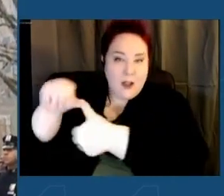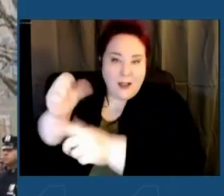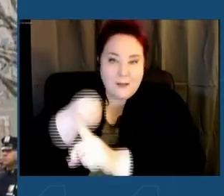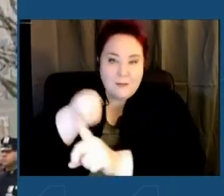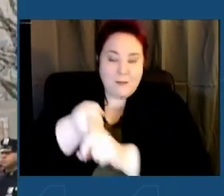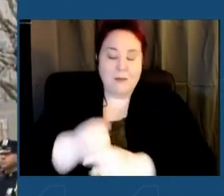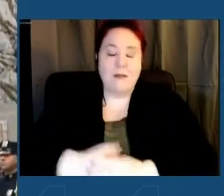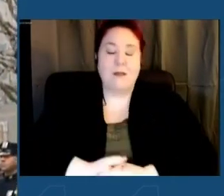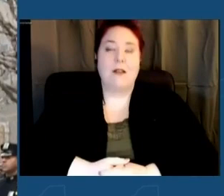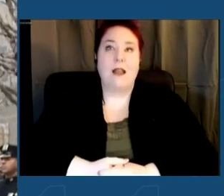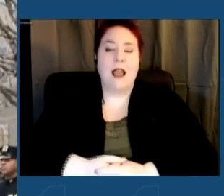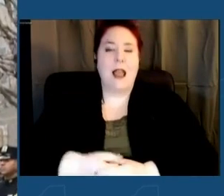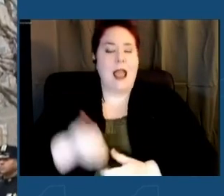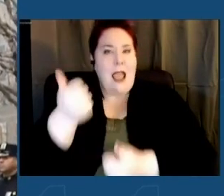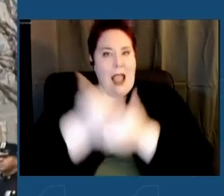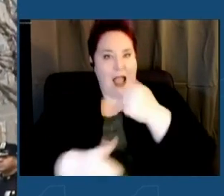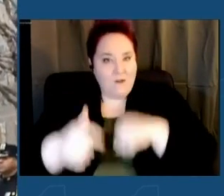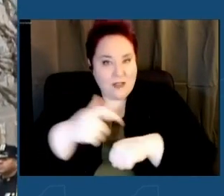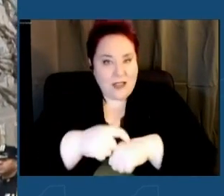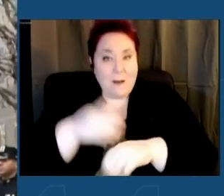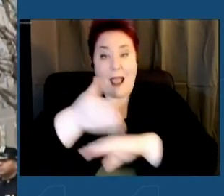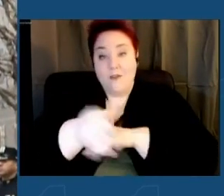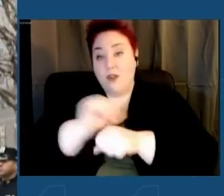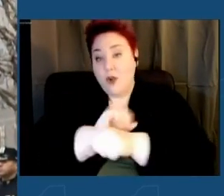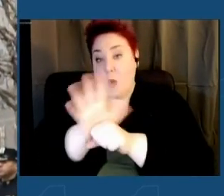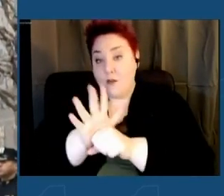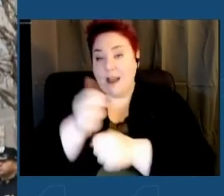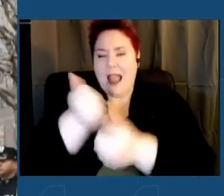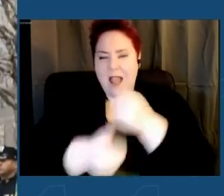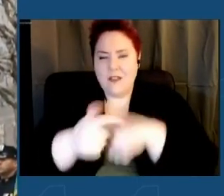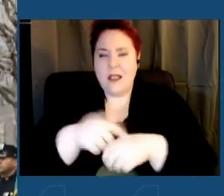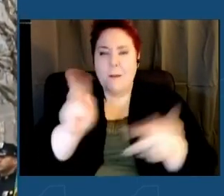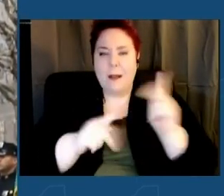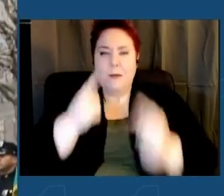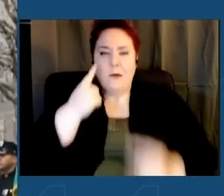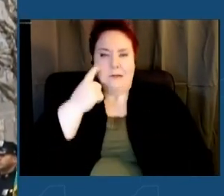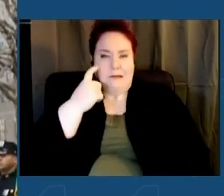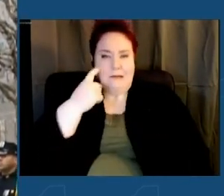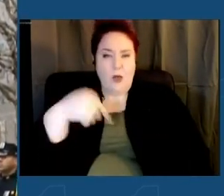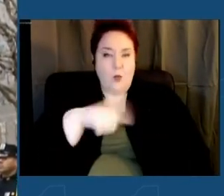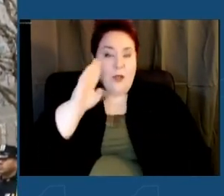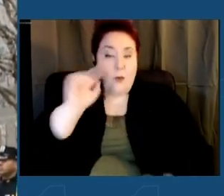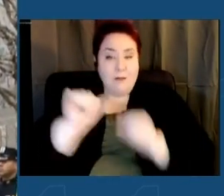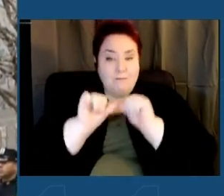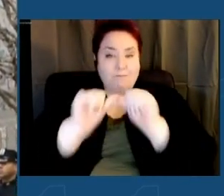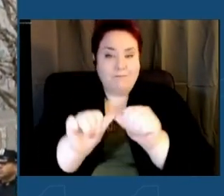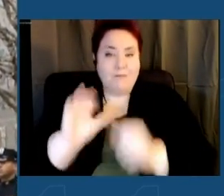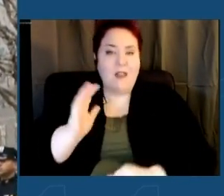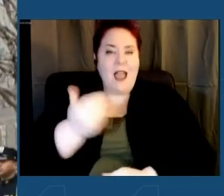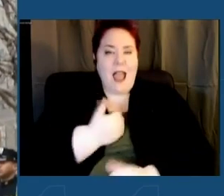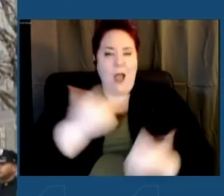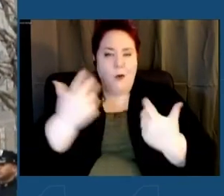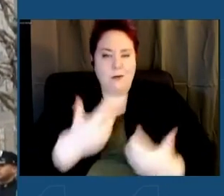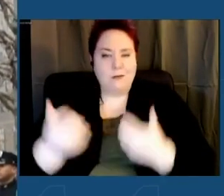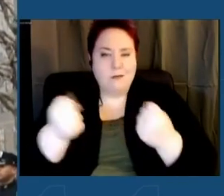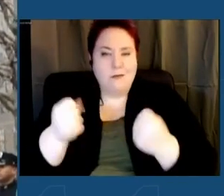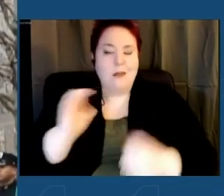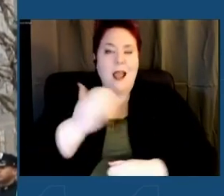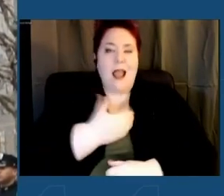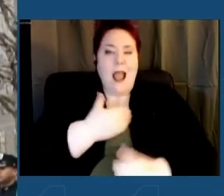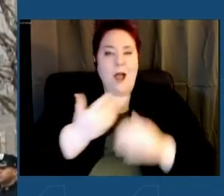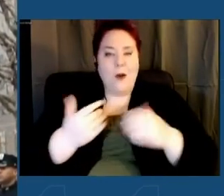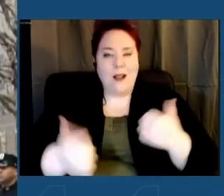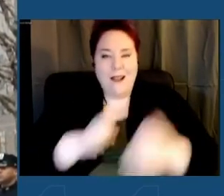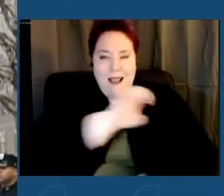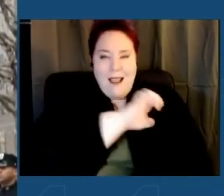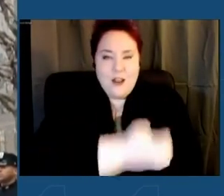Lower Manhattan will retain its vibrancy, its resiliency, its spirit. Looking around this morning, I think